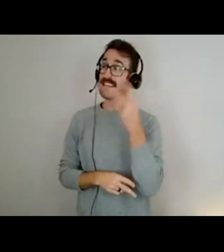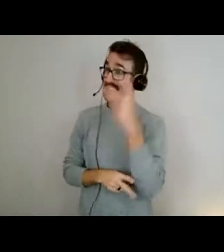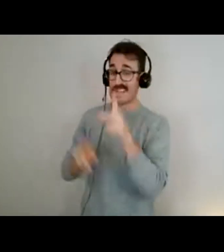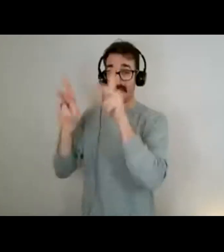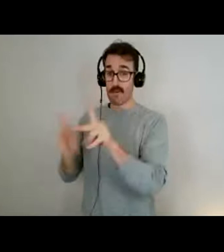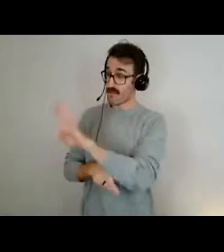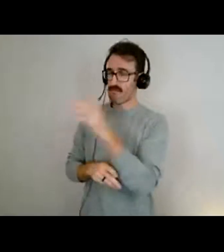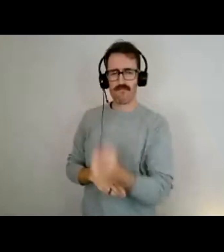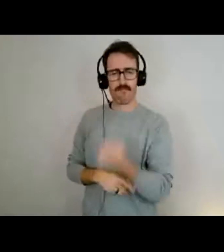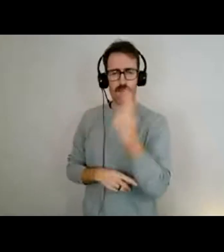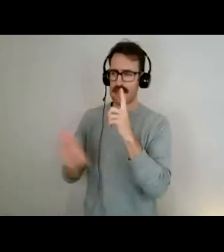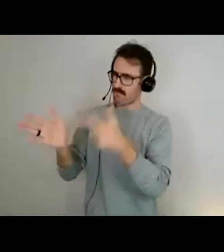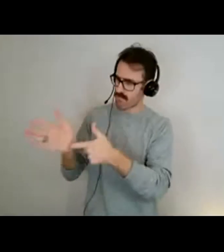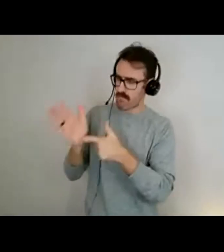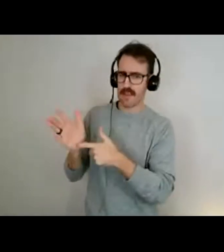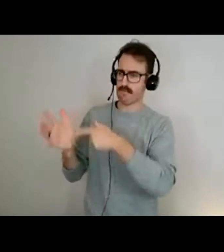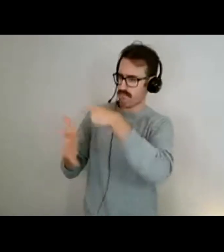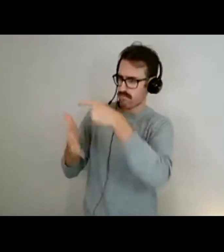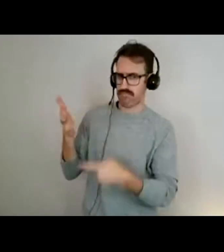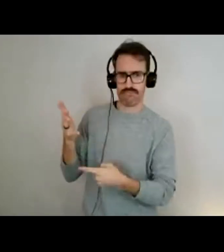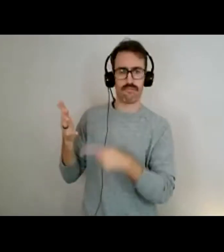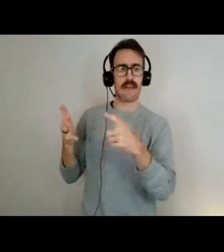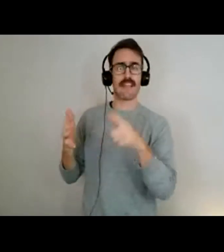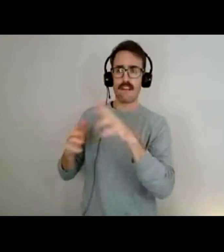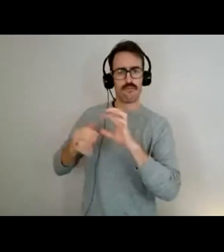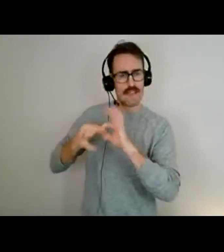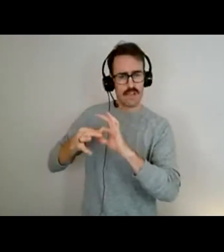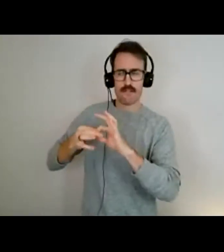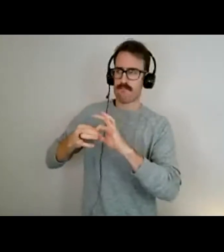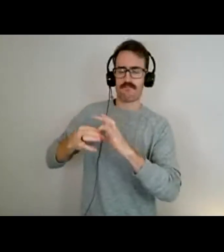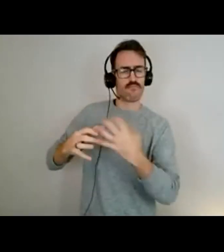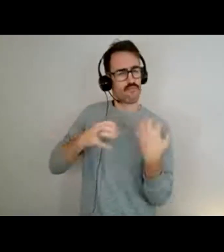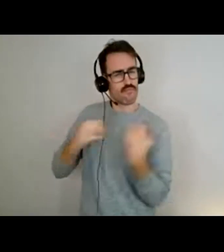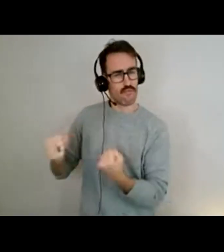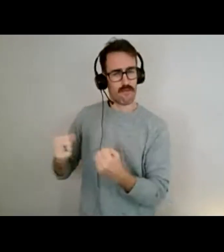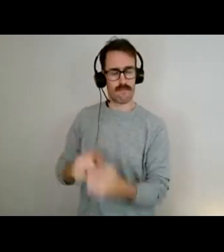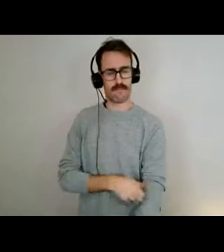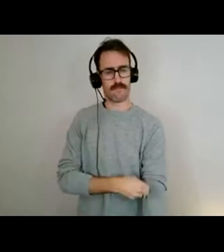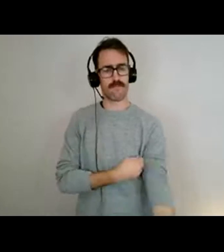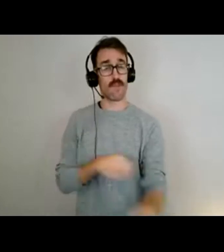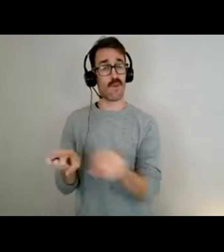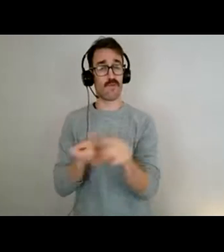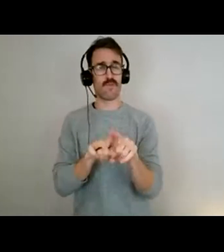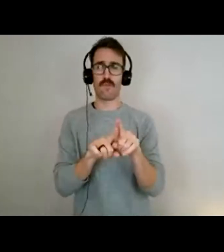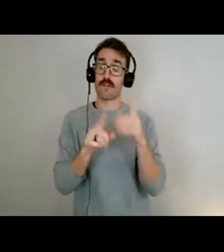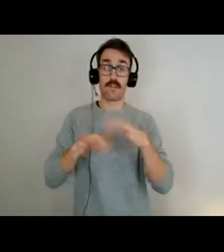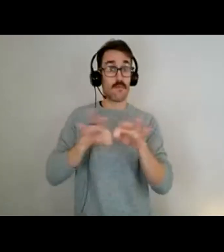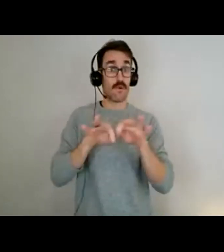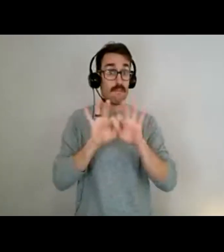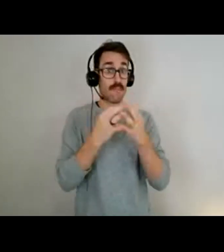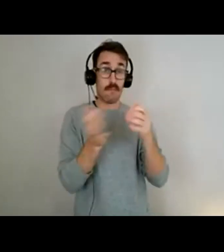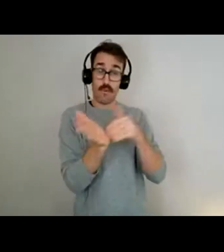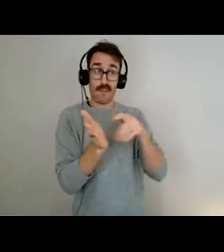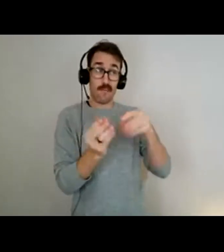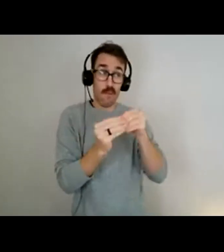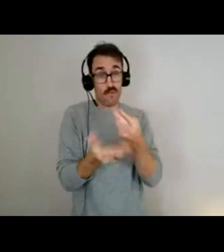their needs and to build up that relationship. I would also like to note that some family doctors need more resources and training